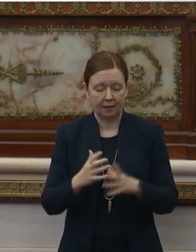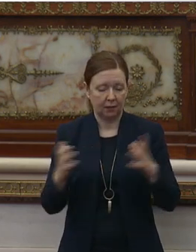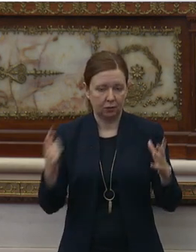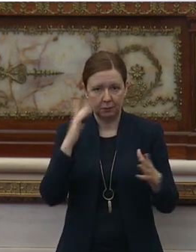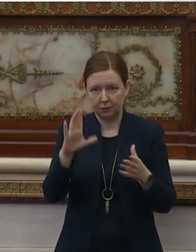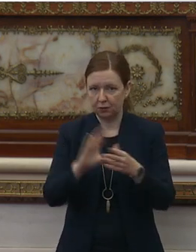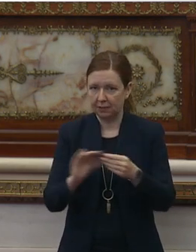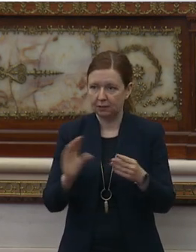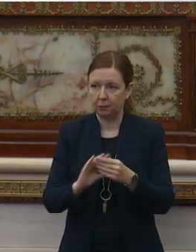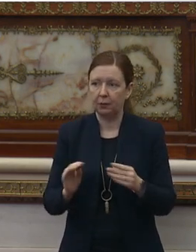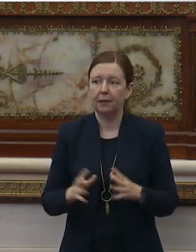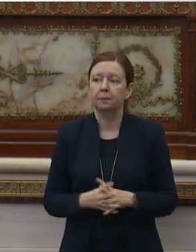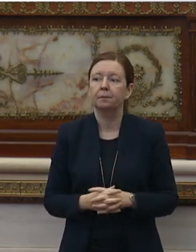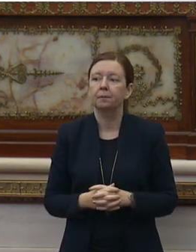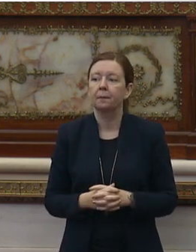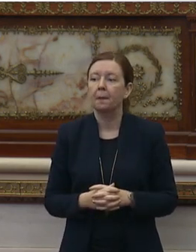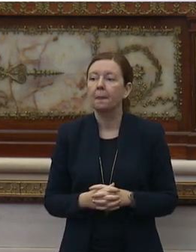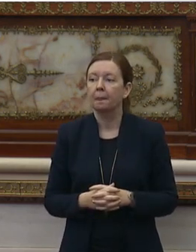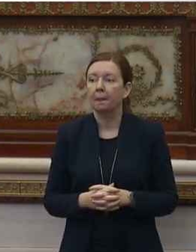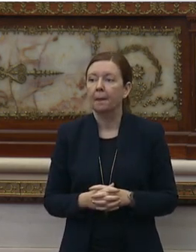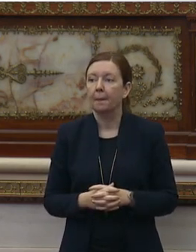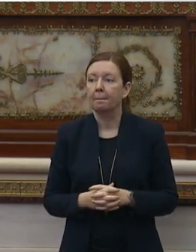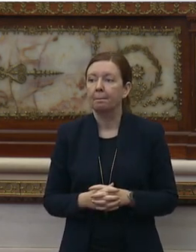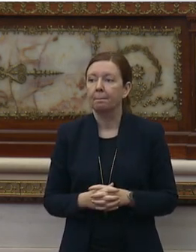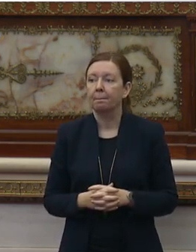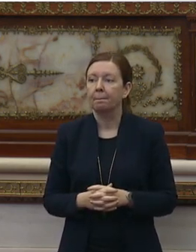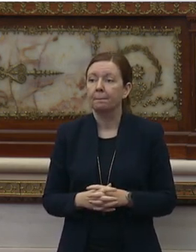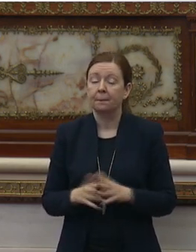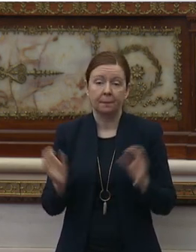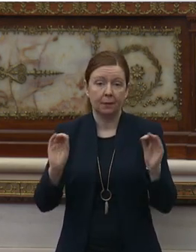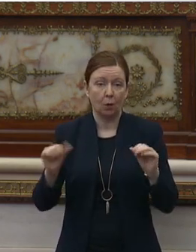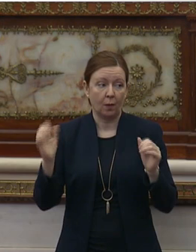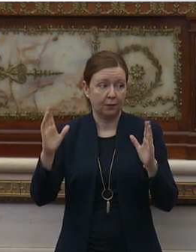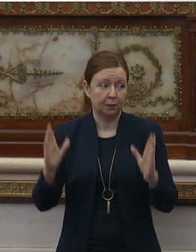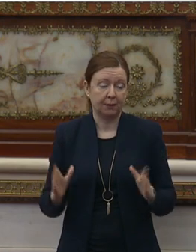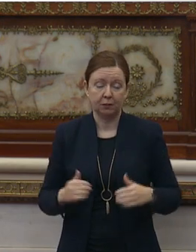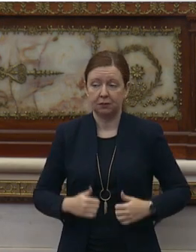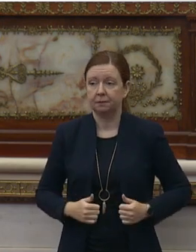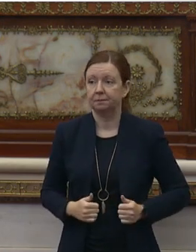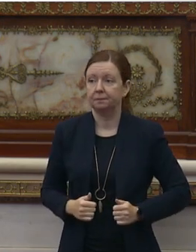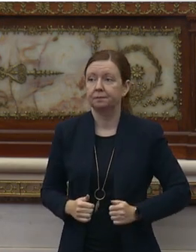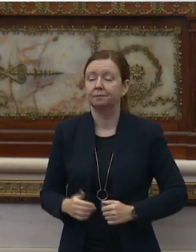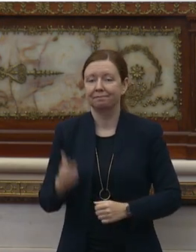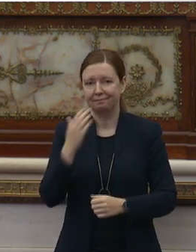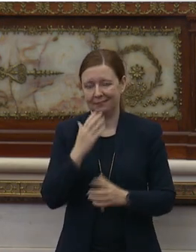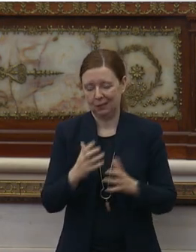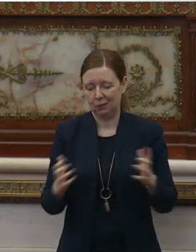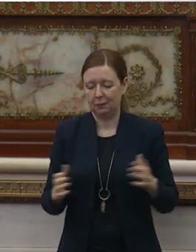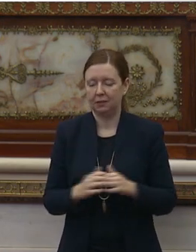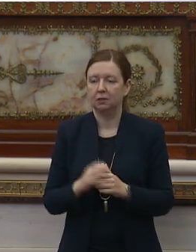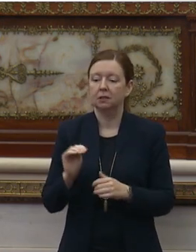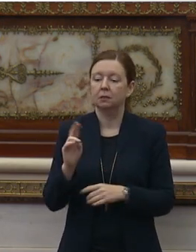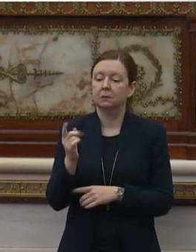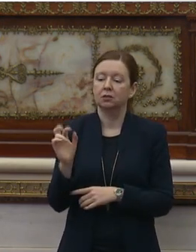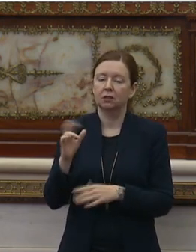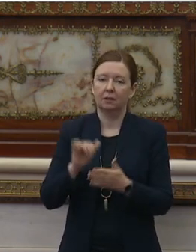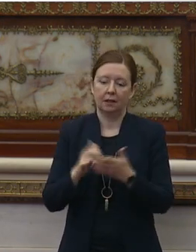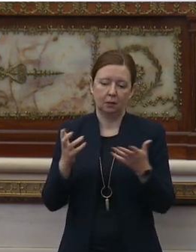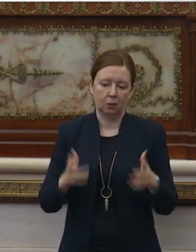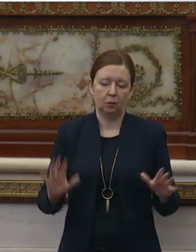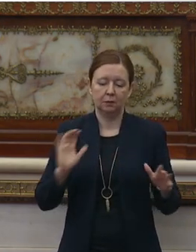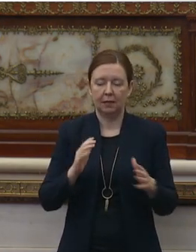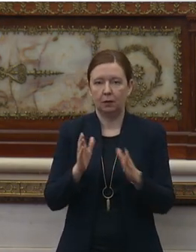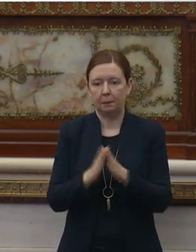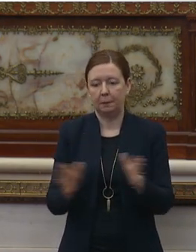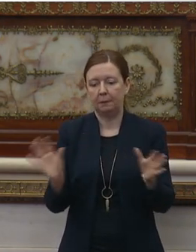for your testimony. There are no other speakers in the public comment list, Mr. President. Thank you very much, Mr. Decker. That concludes our